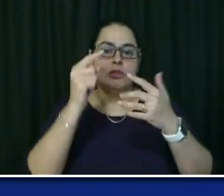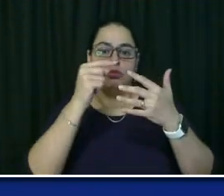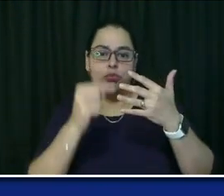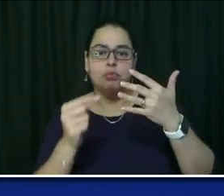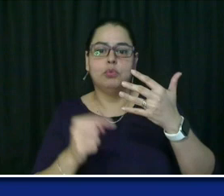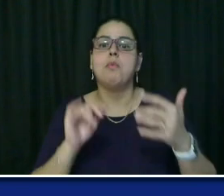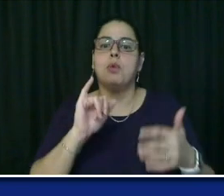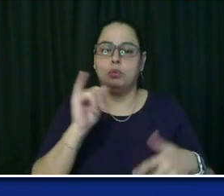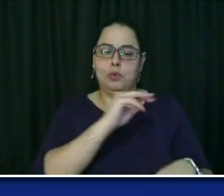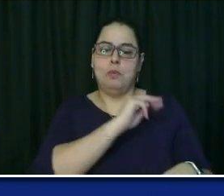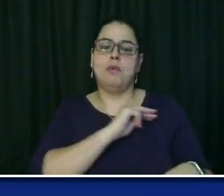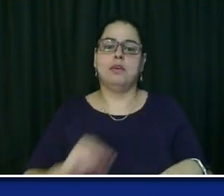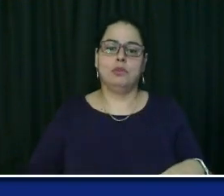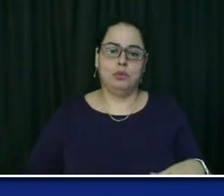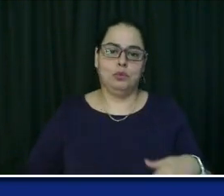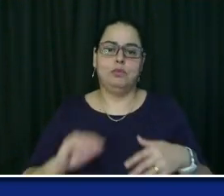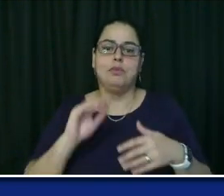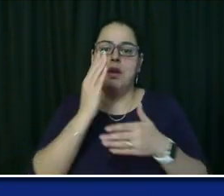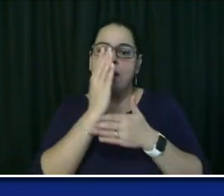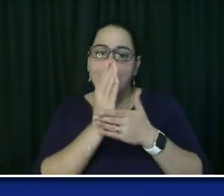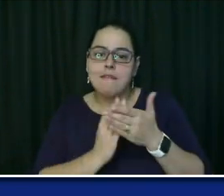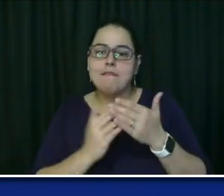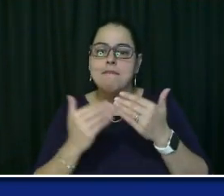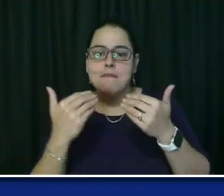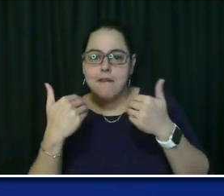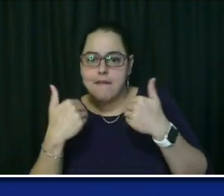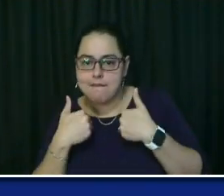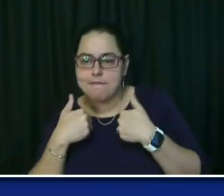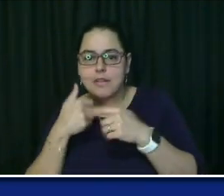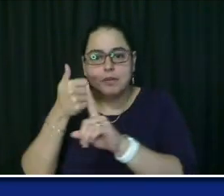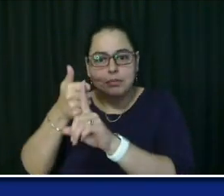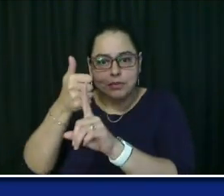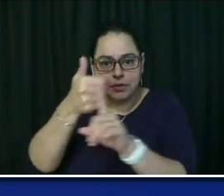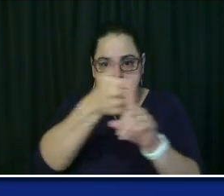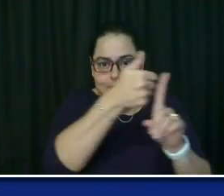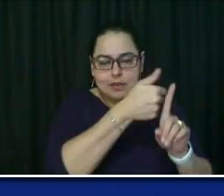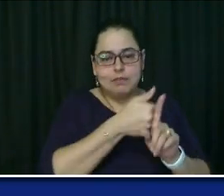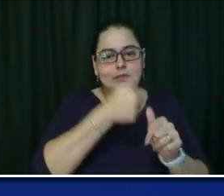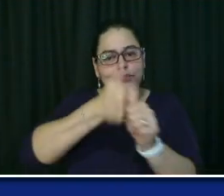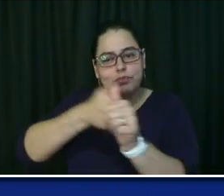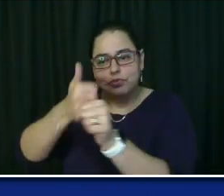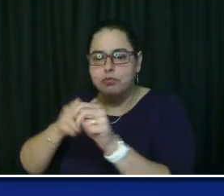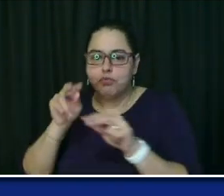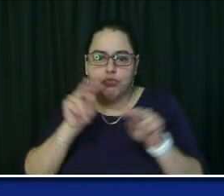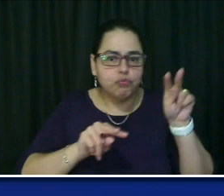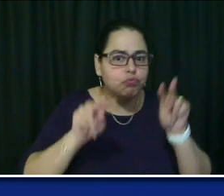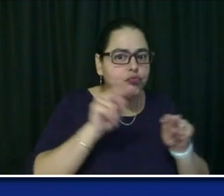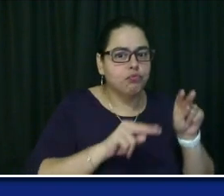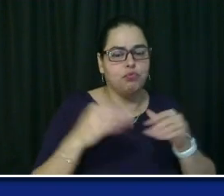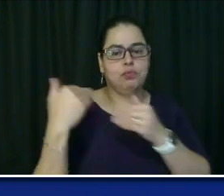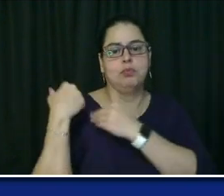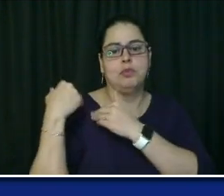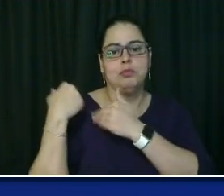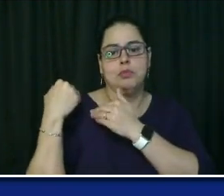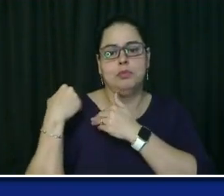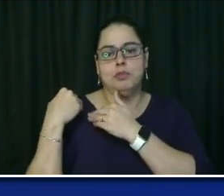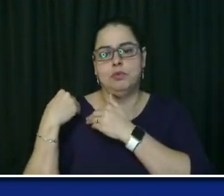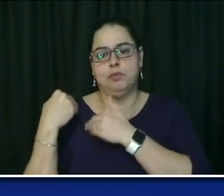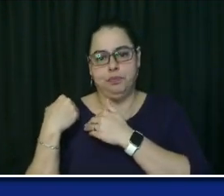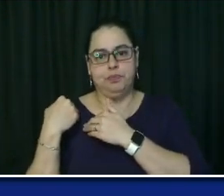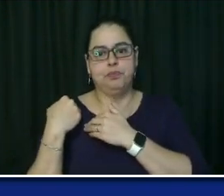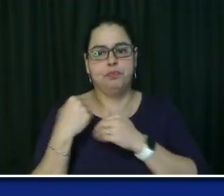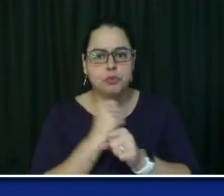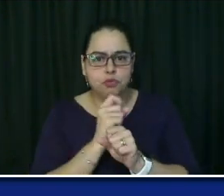we look at the numbers. That's why we want to know what is the infection rate, in my case, countywide, but also what is the infection rate in